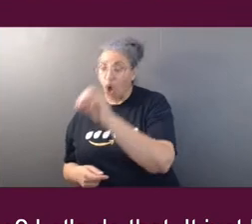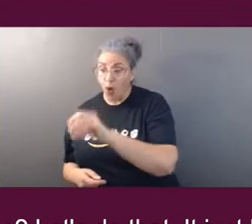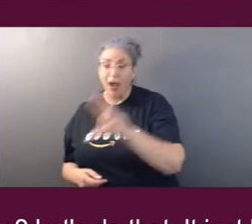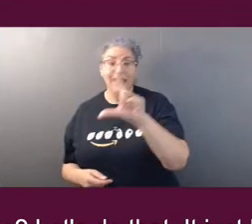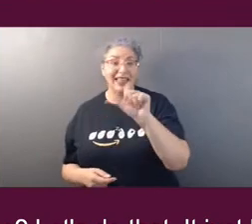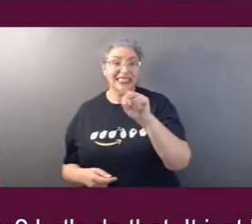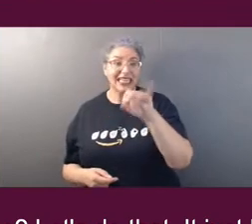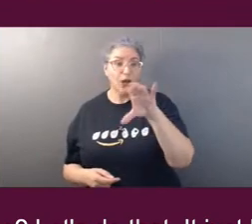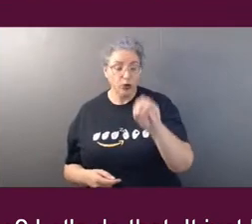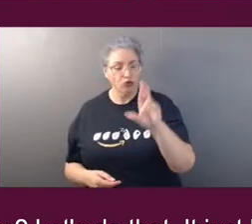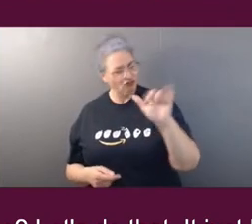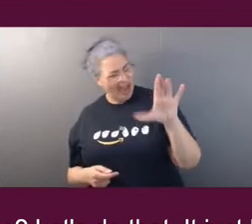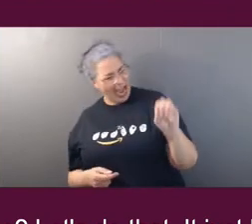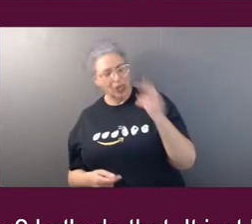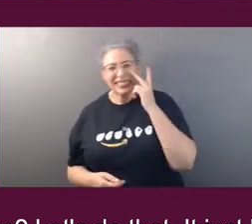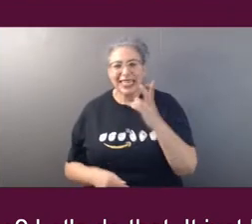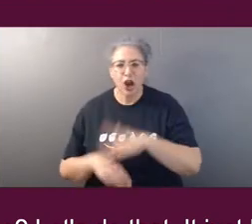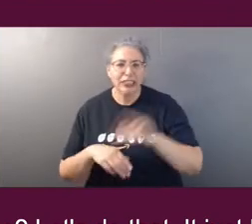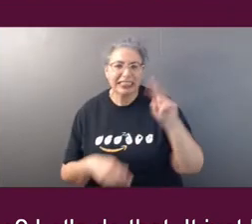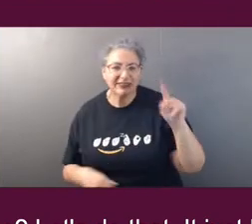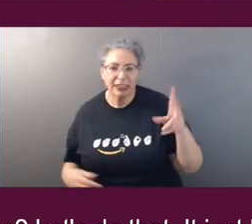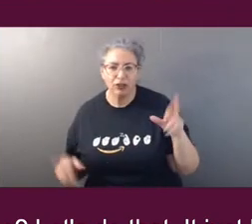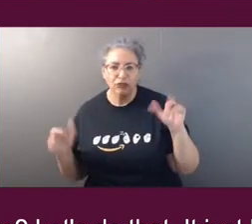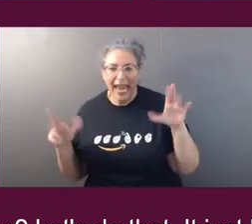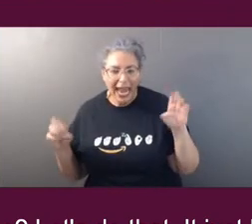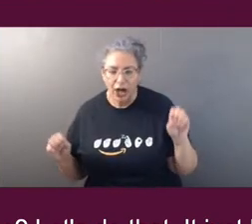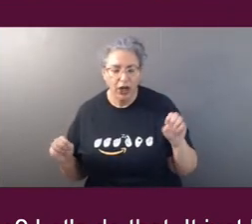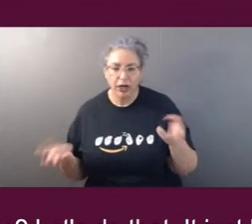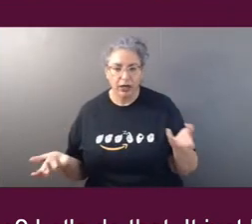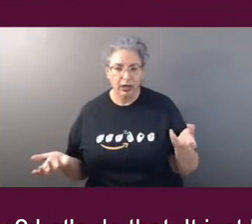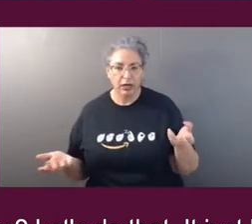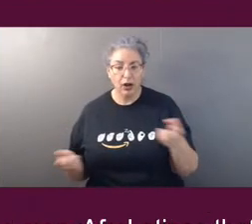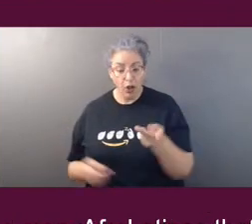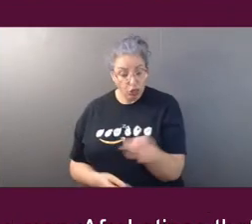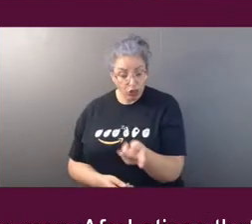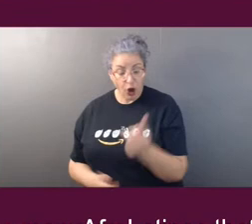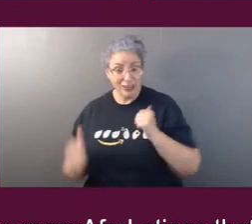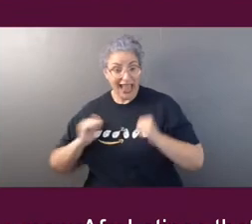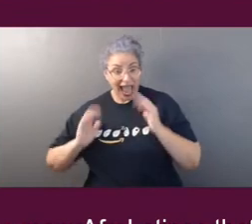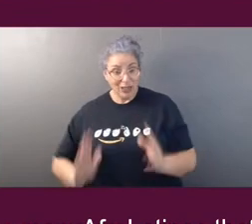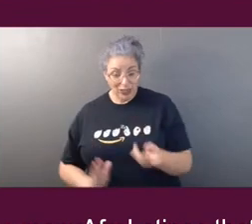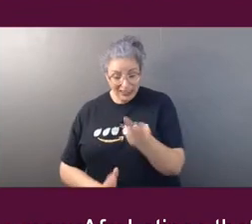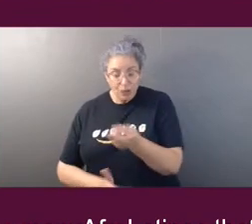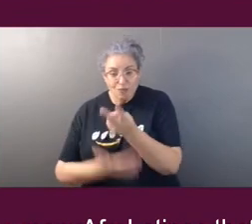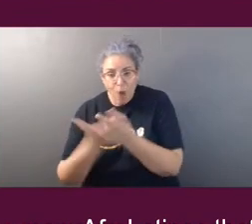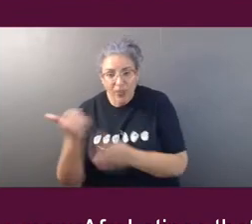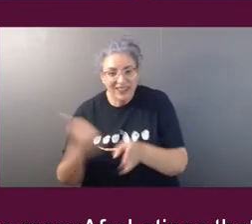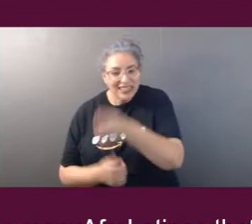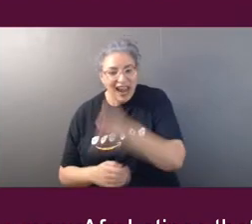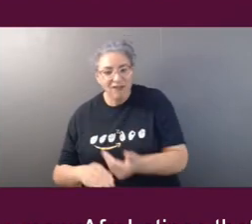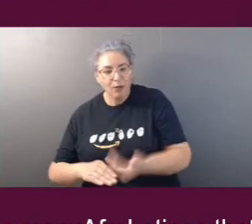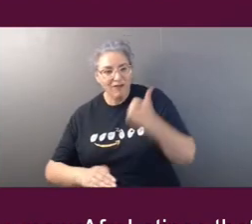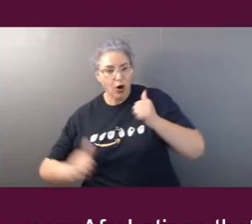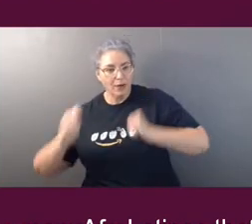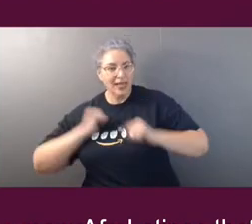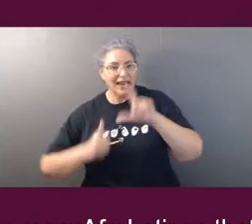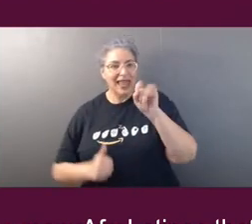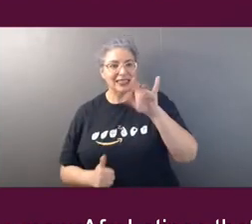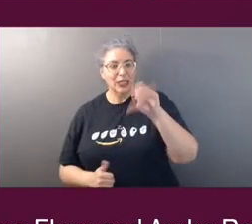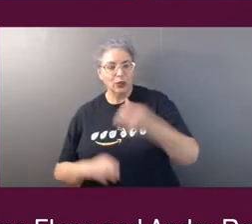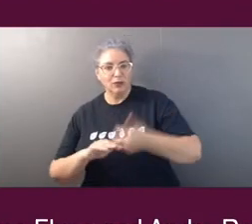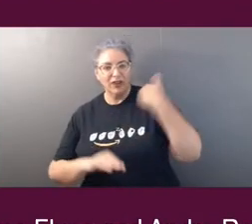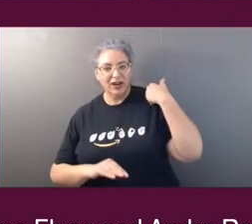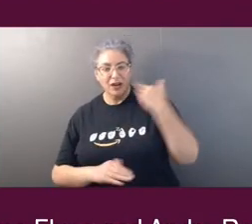many Afro-Latinos that, and it's interesting because our actors, Ron Flynn and Andre Royo, they've both never played Latino. They've never gotten to play